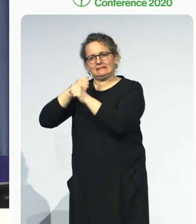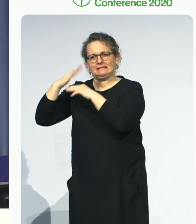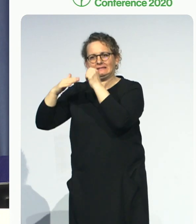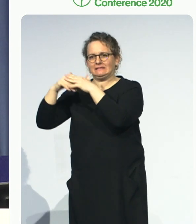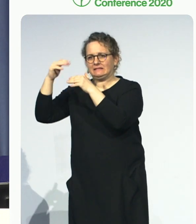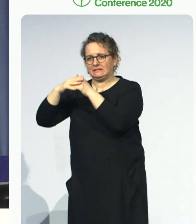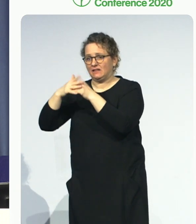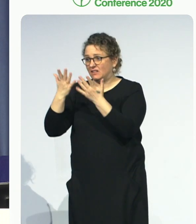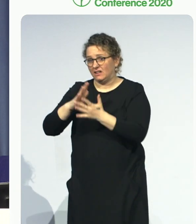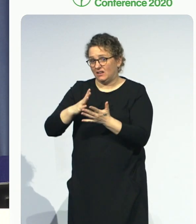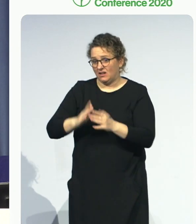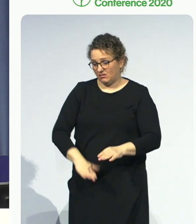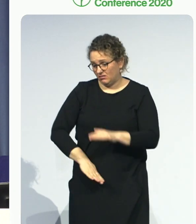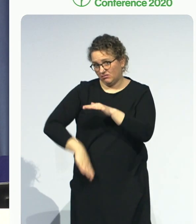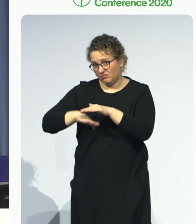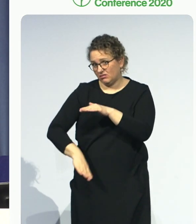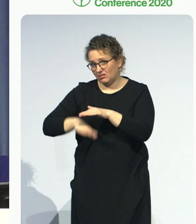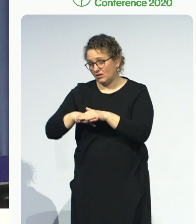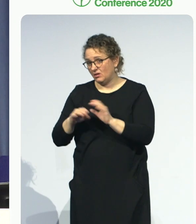actually currently